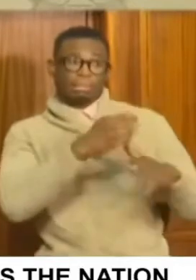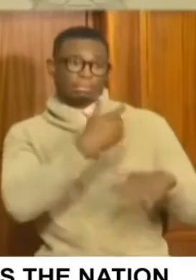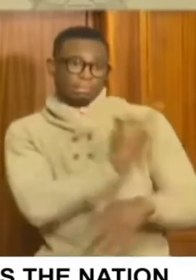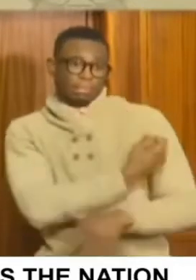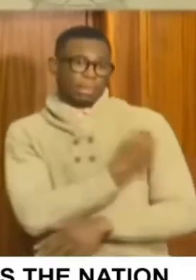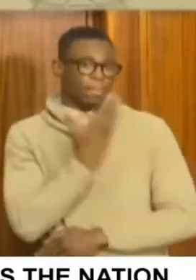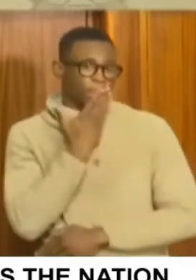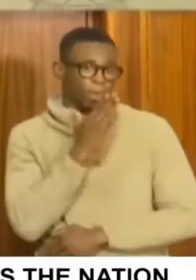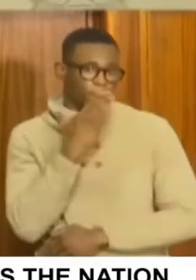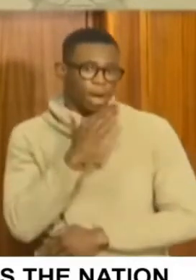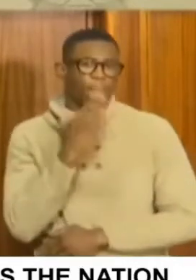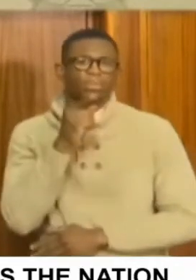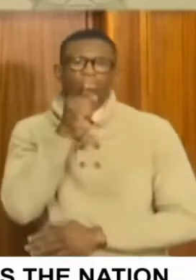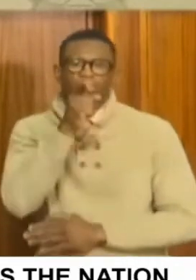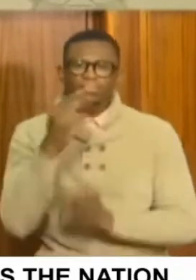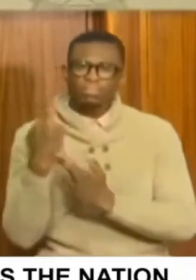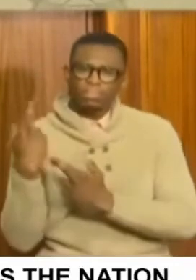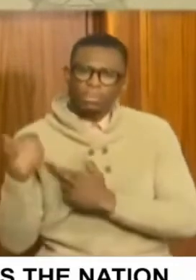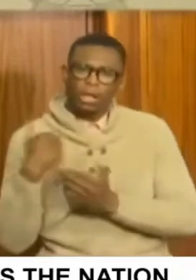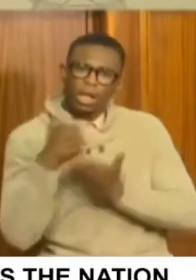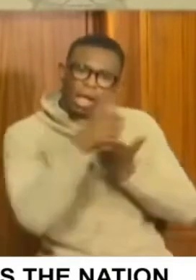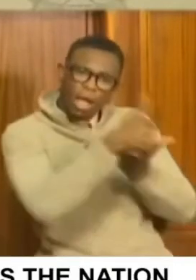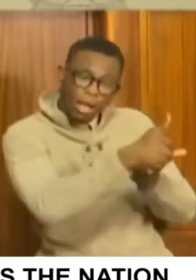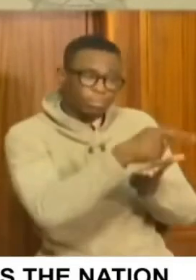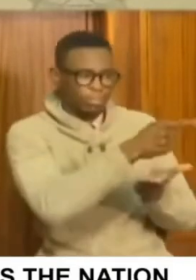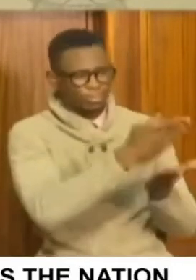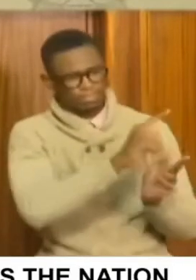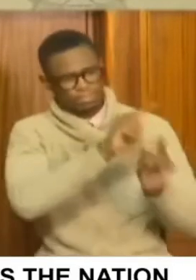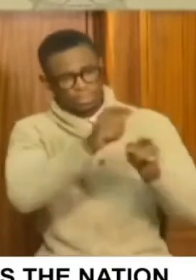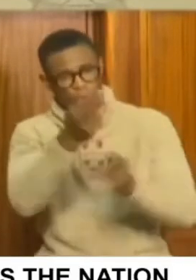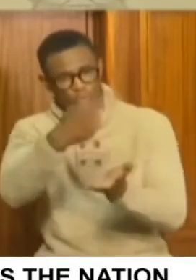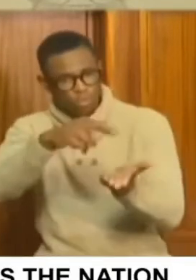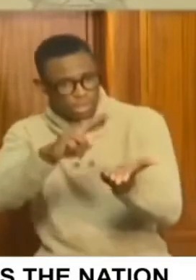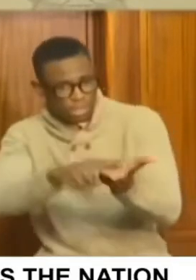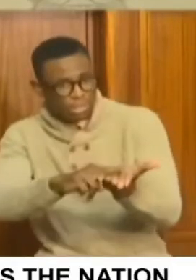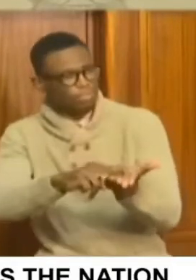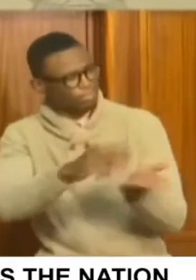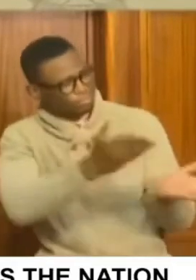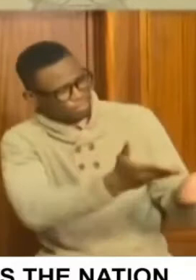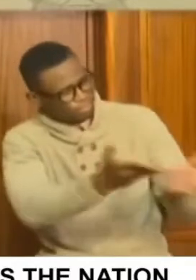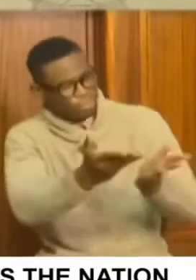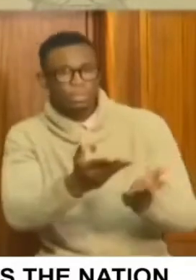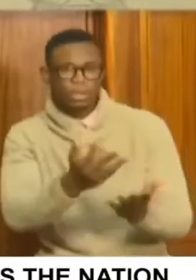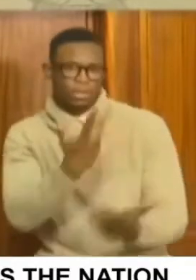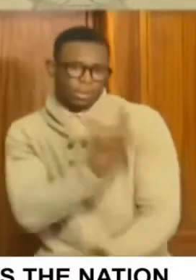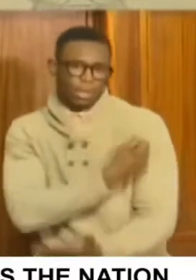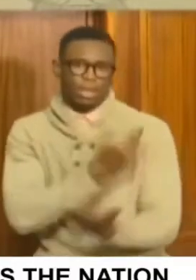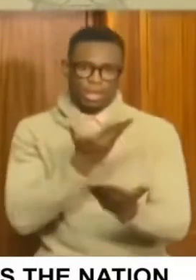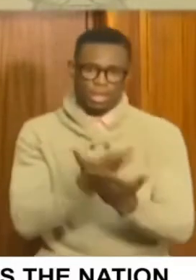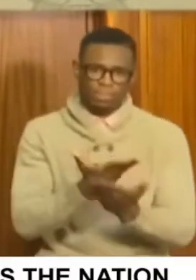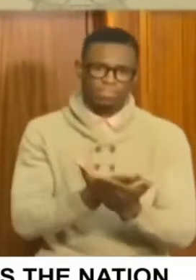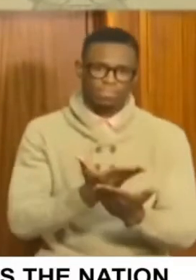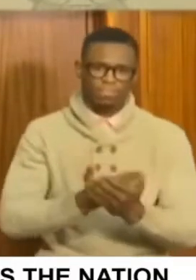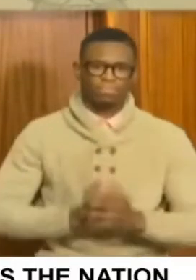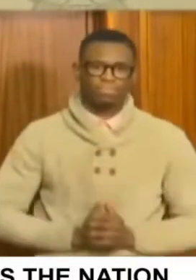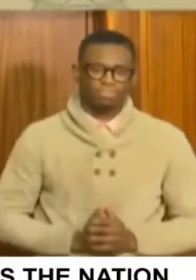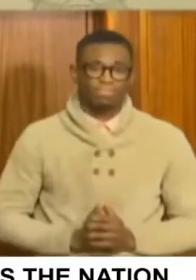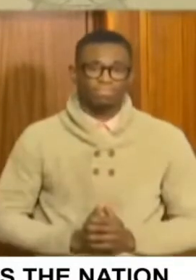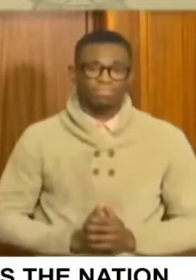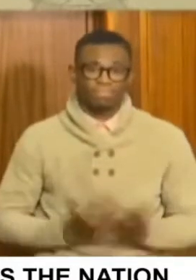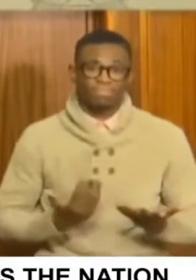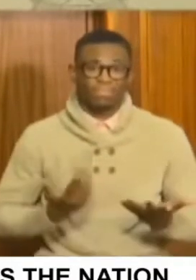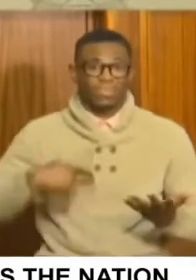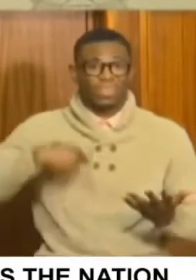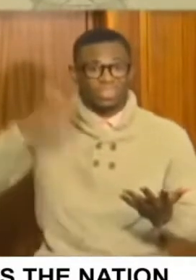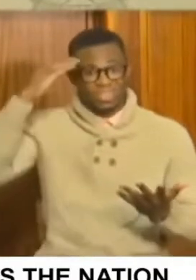not been vaccinated, please help them. Tell on them. Register. Drop dimes. Go get vaccinated. Narc on the over 60s. Turn granny in. The